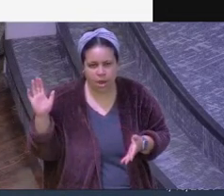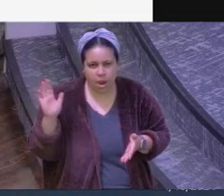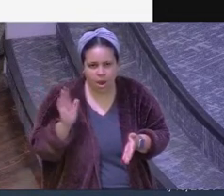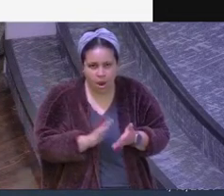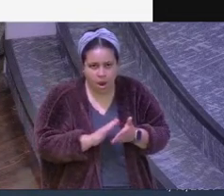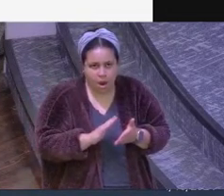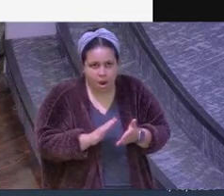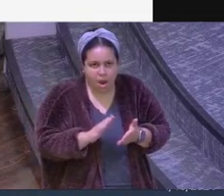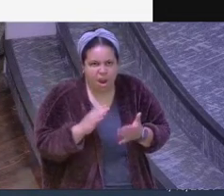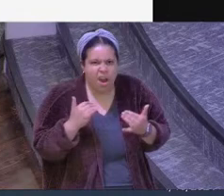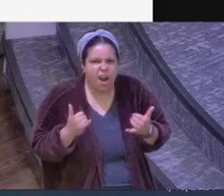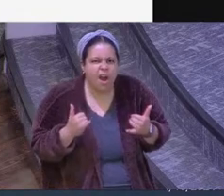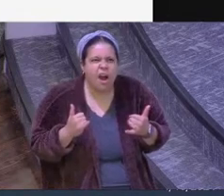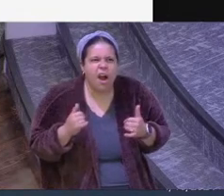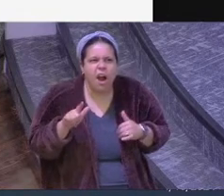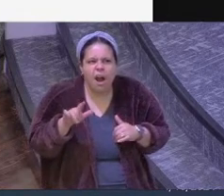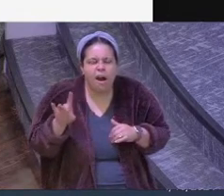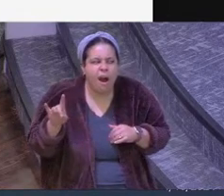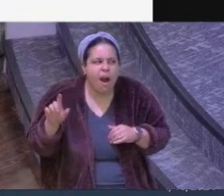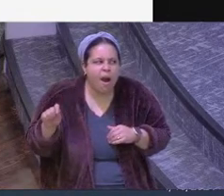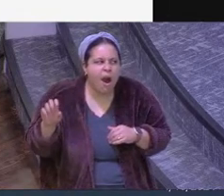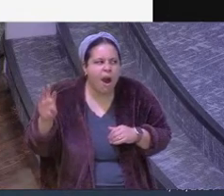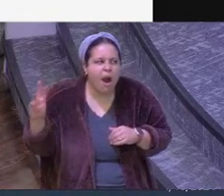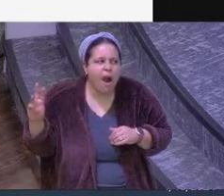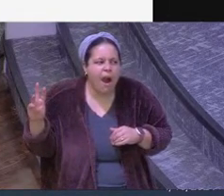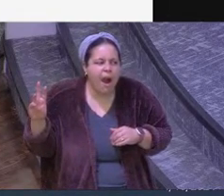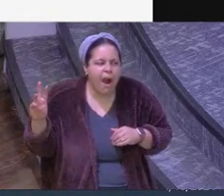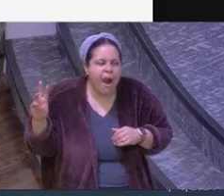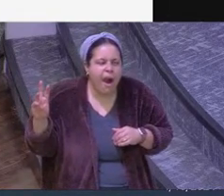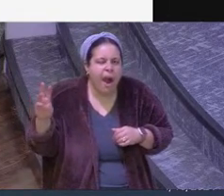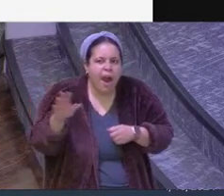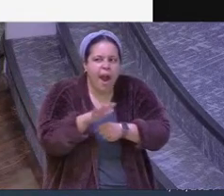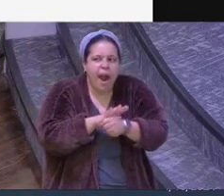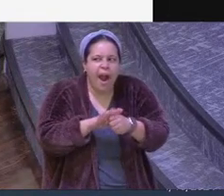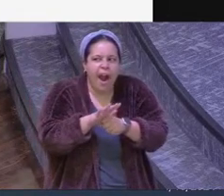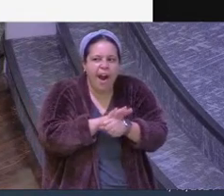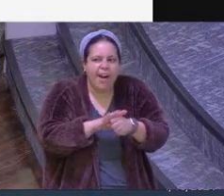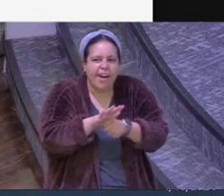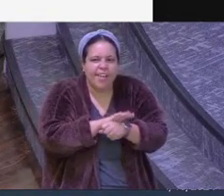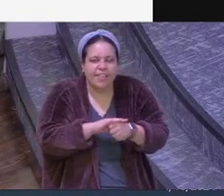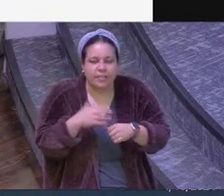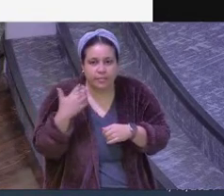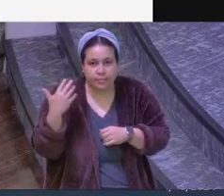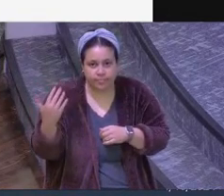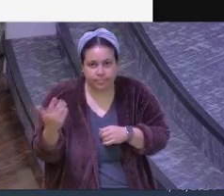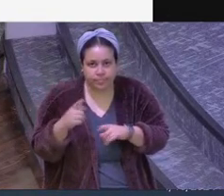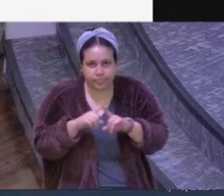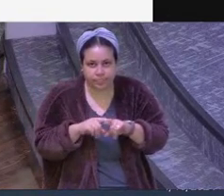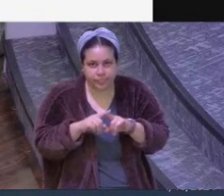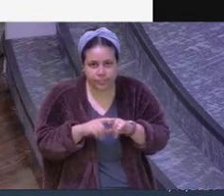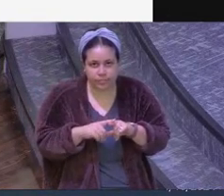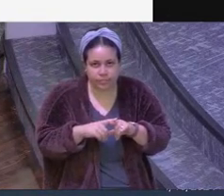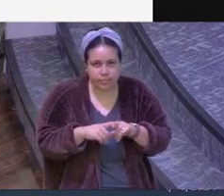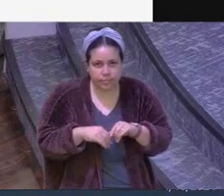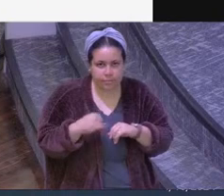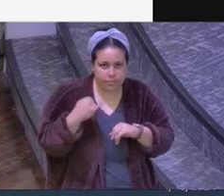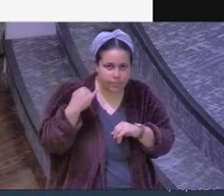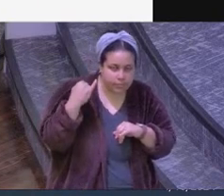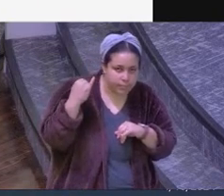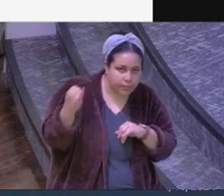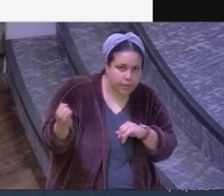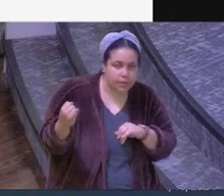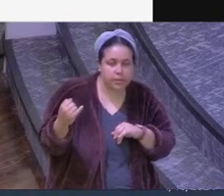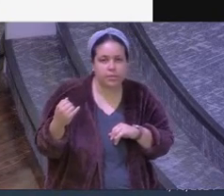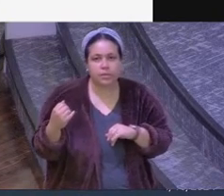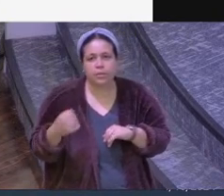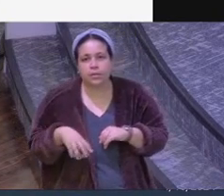around $28.6 million. The thing with the local 5 mil share is it's based on a couple of digests. Like we're gonna look at